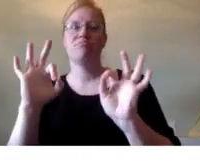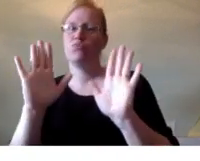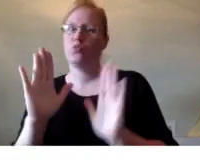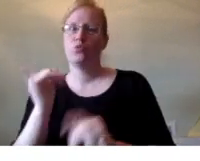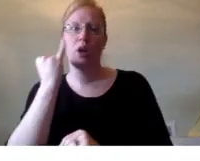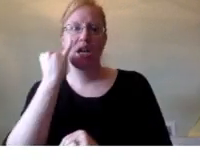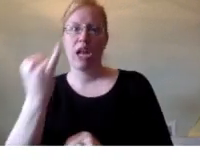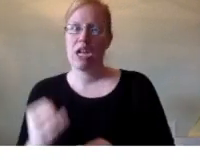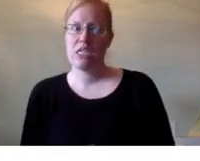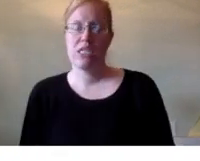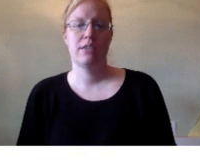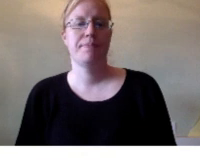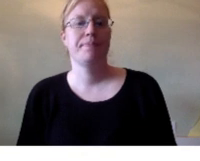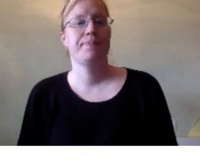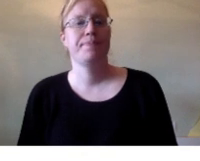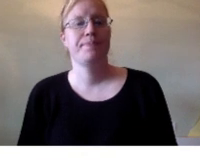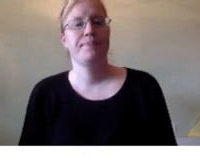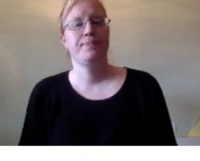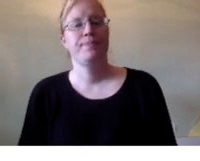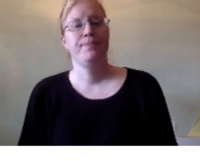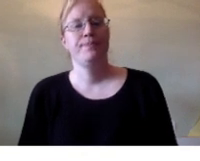idea. Okay.